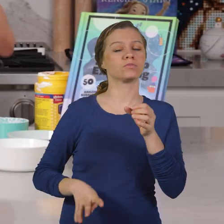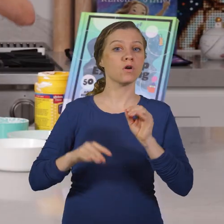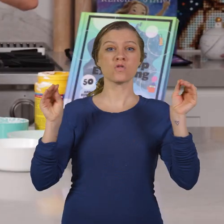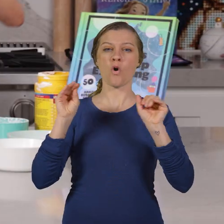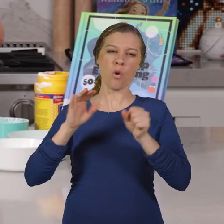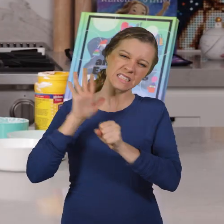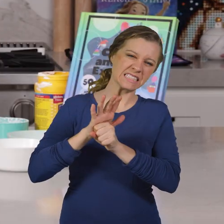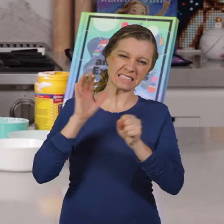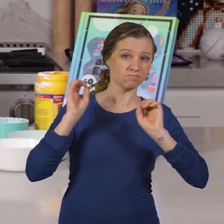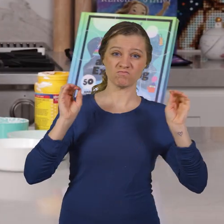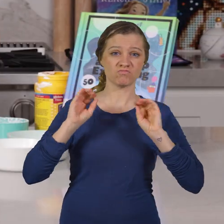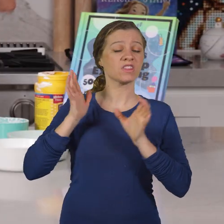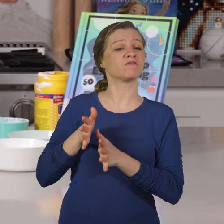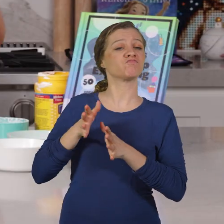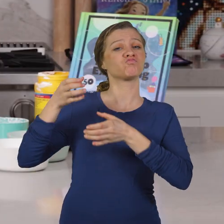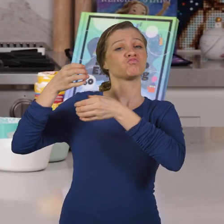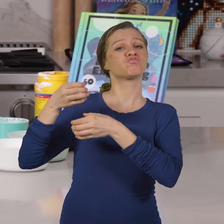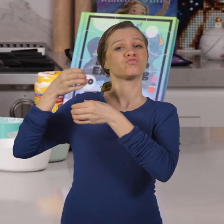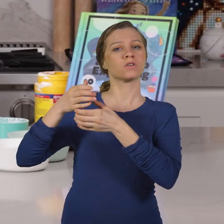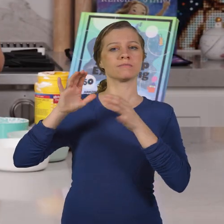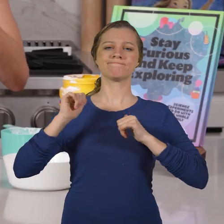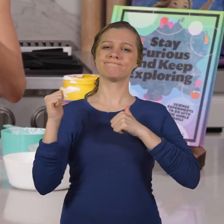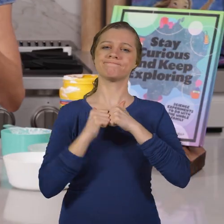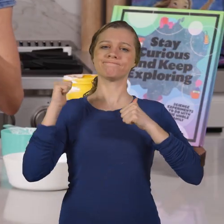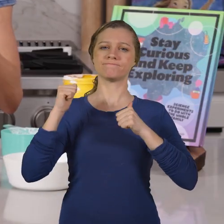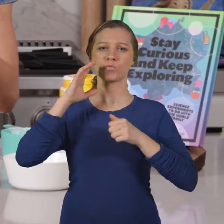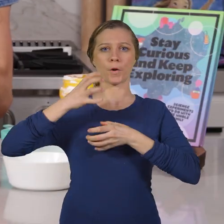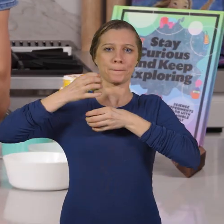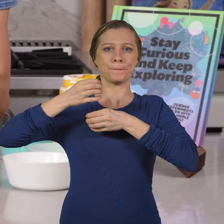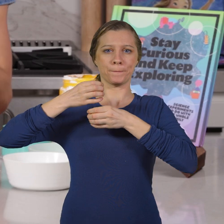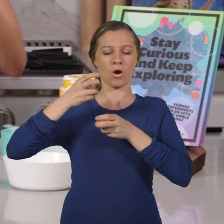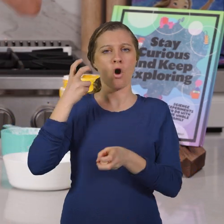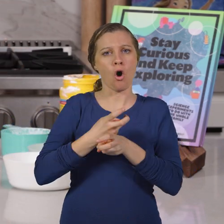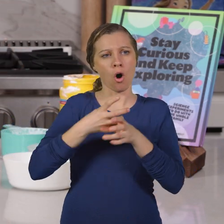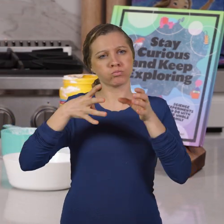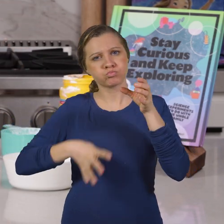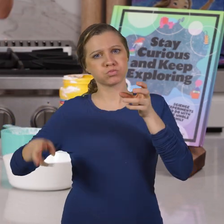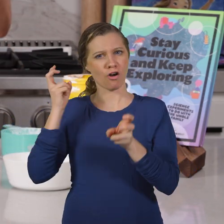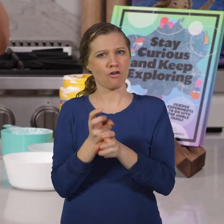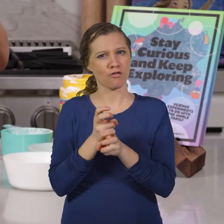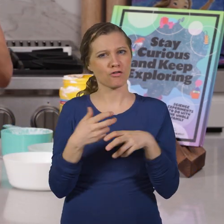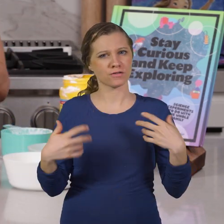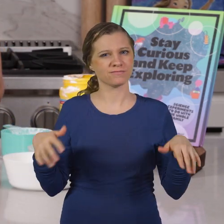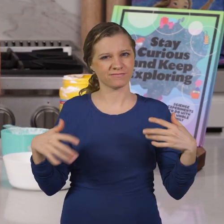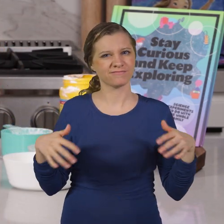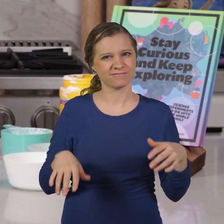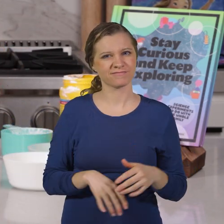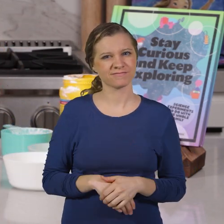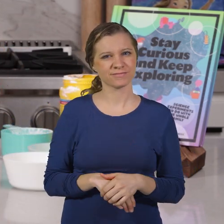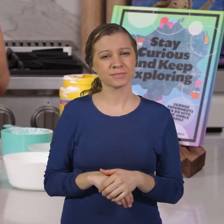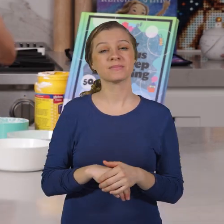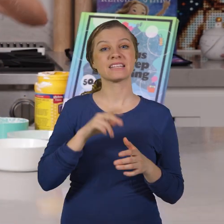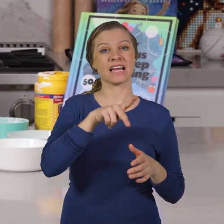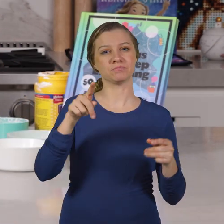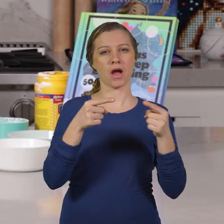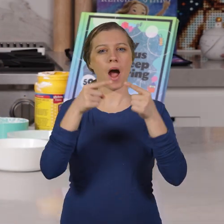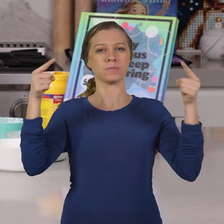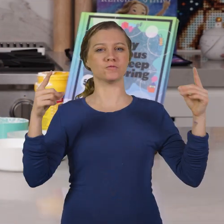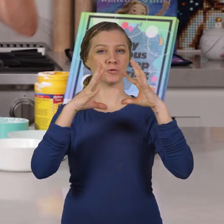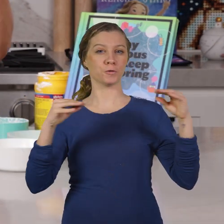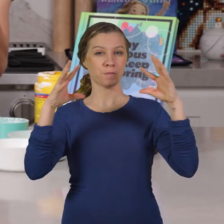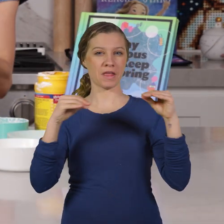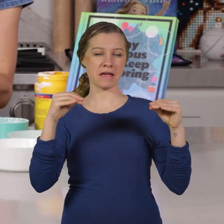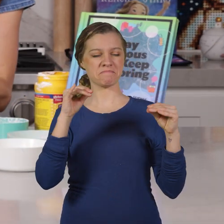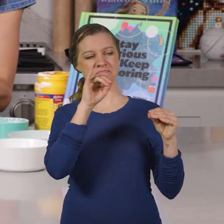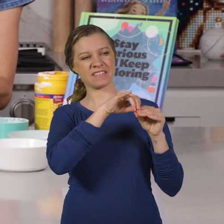liquid. And when you don't add force, when it's just sitting in the bottle, it acts more like a solid, and it's harder to get out of the bottle. So you see,